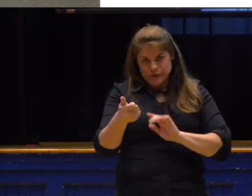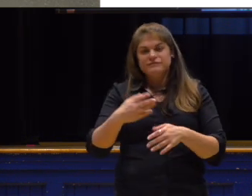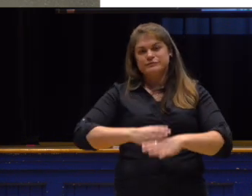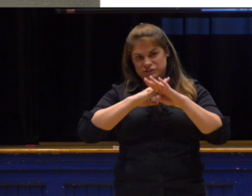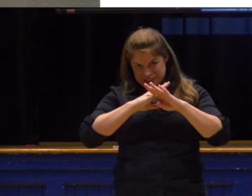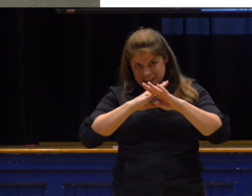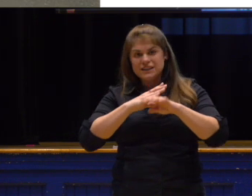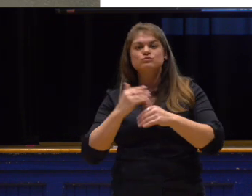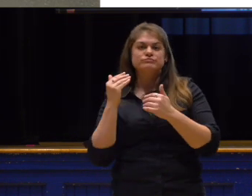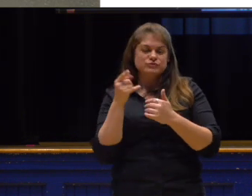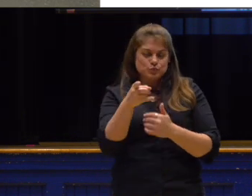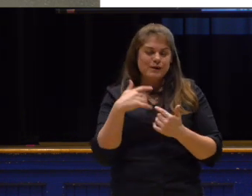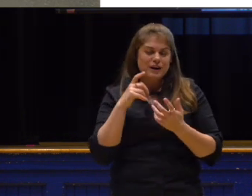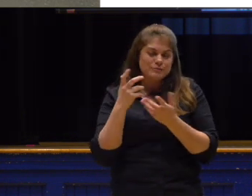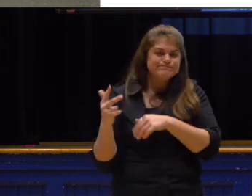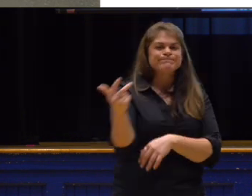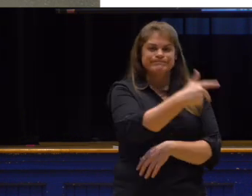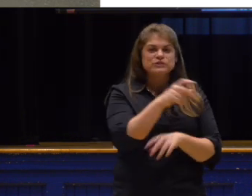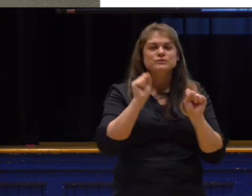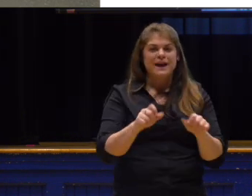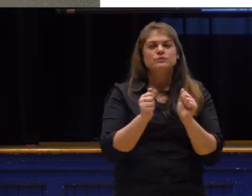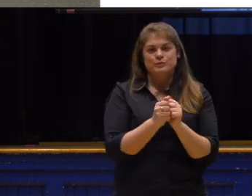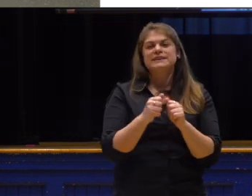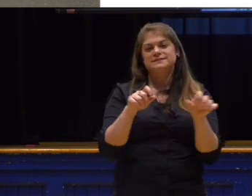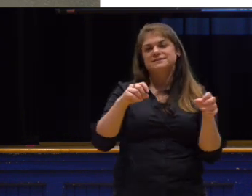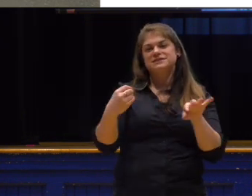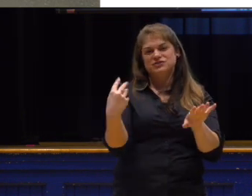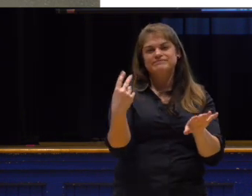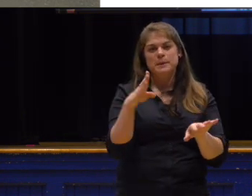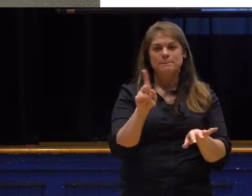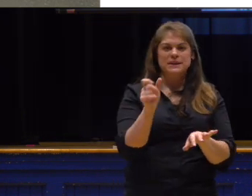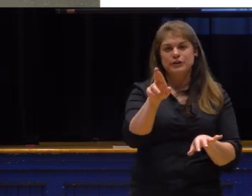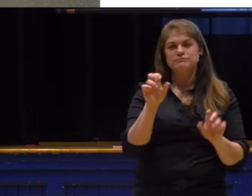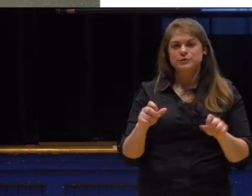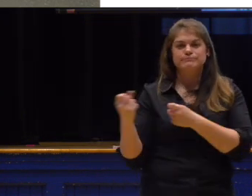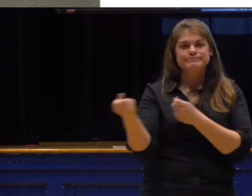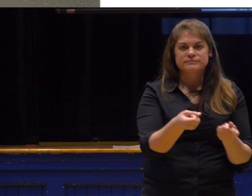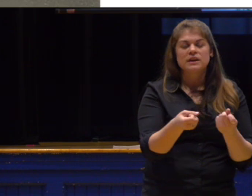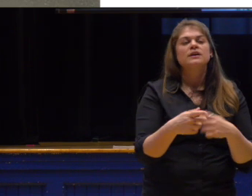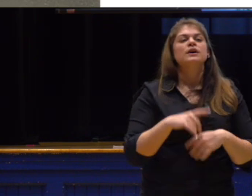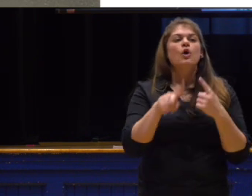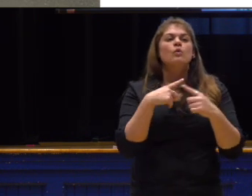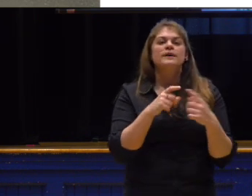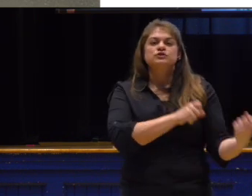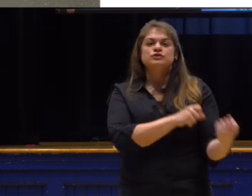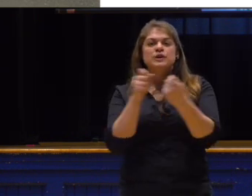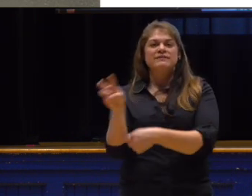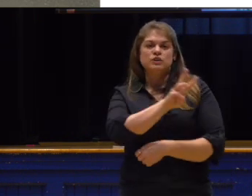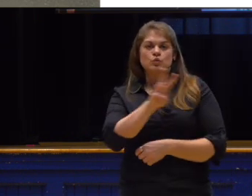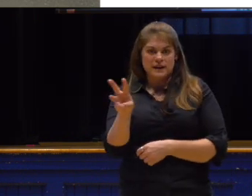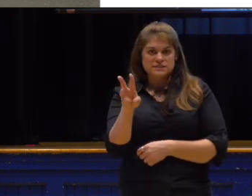own signal. As I mentioned before, when you are on Sumner Avenue going westbound and you approach the X, there will